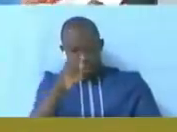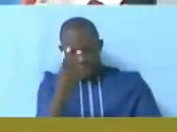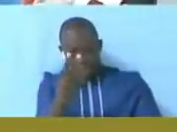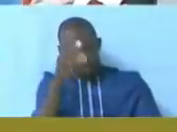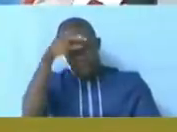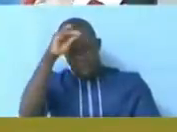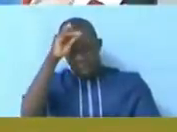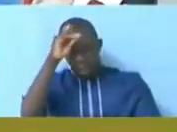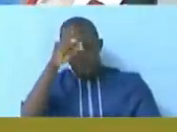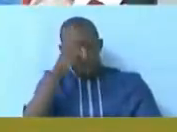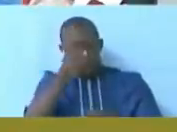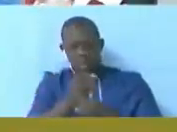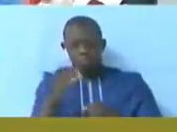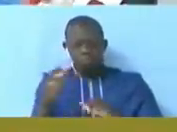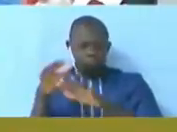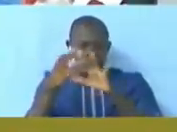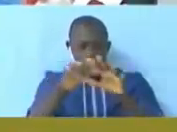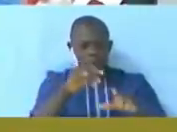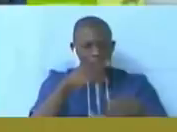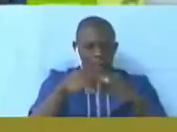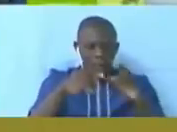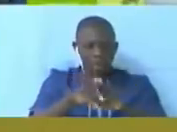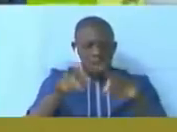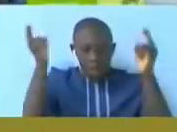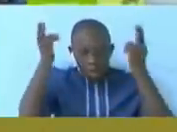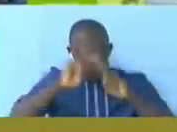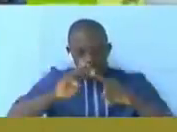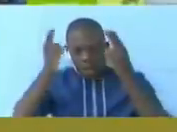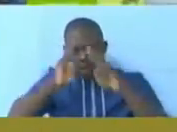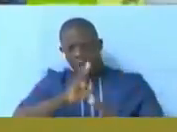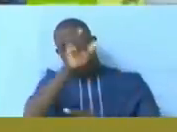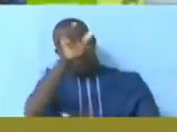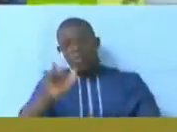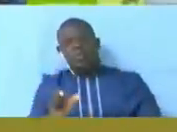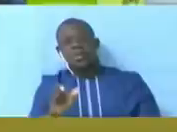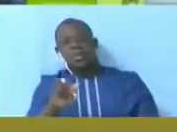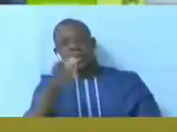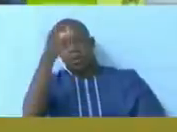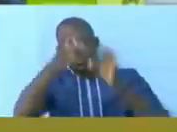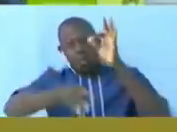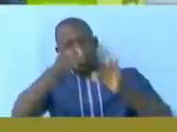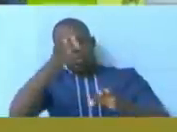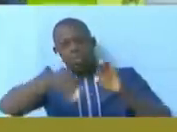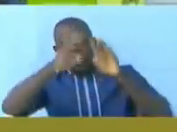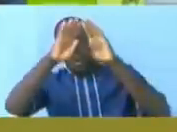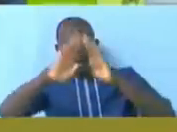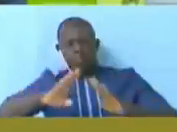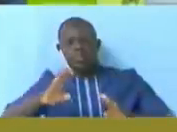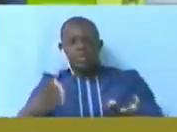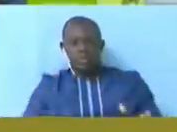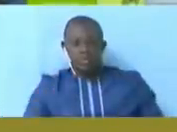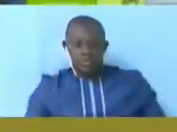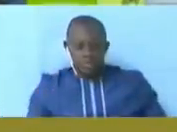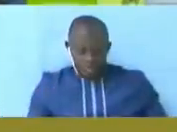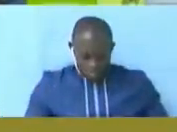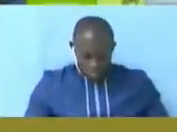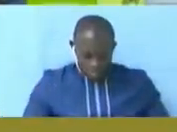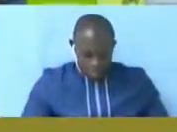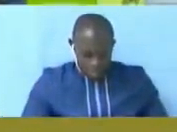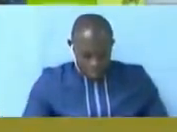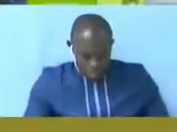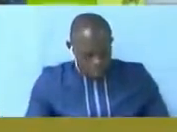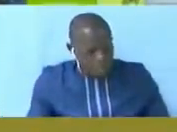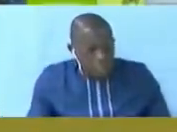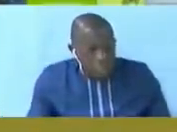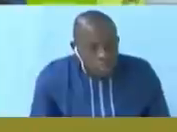le barikudo men fanan beje, ni man na manta bengo soto. Womoja malu menu bina kafokete la kitoke.